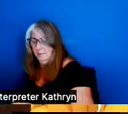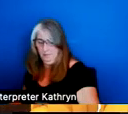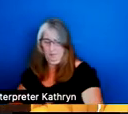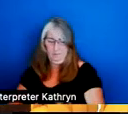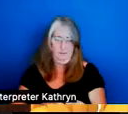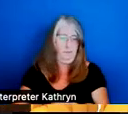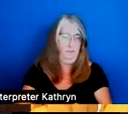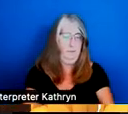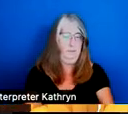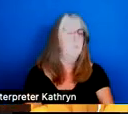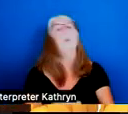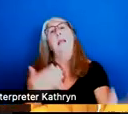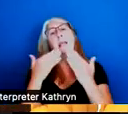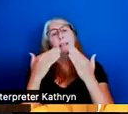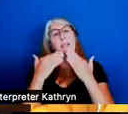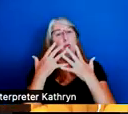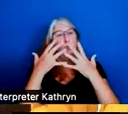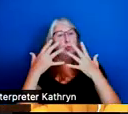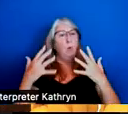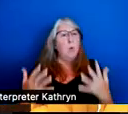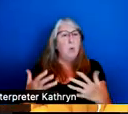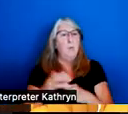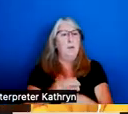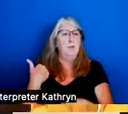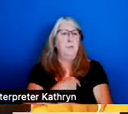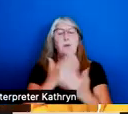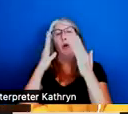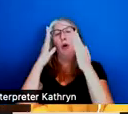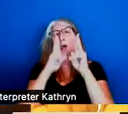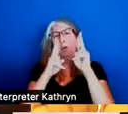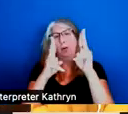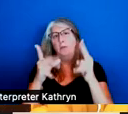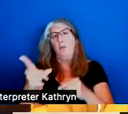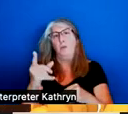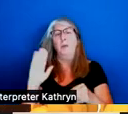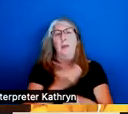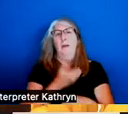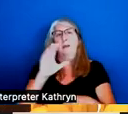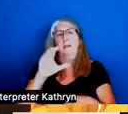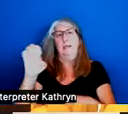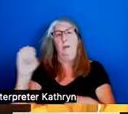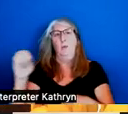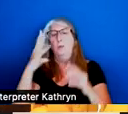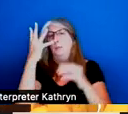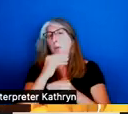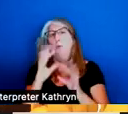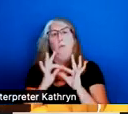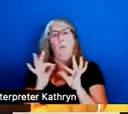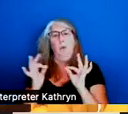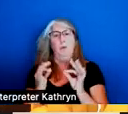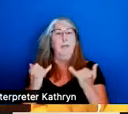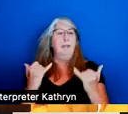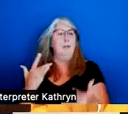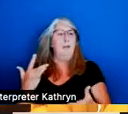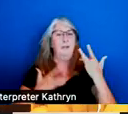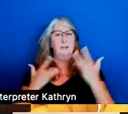Thank you so much, Farzana. We're honored to have you as our CEO. Beautiful words. Now, really excited.